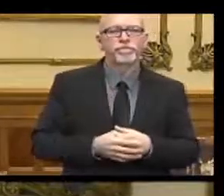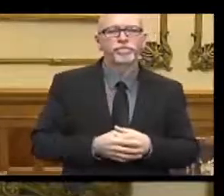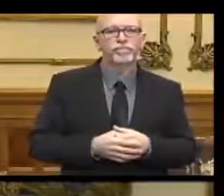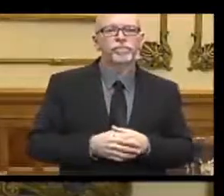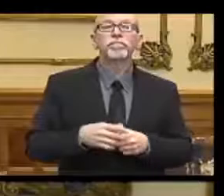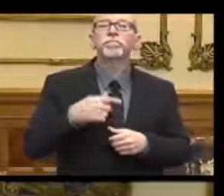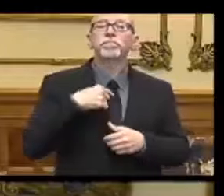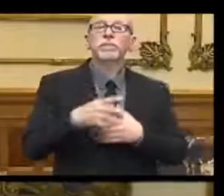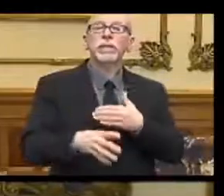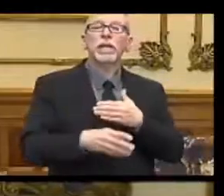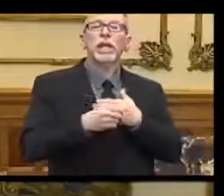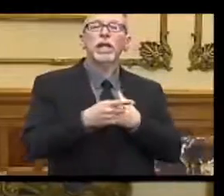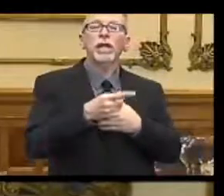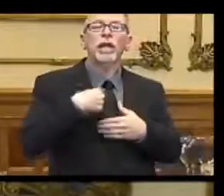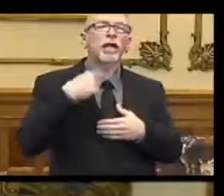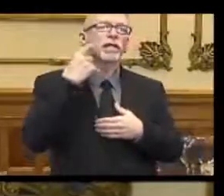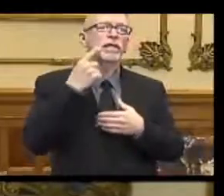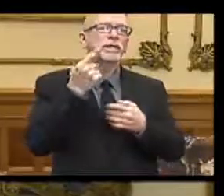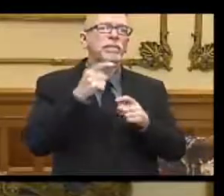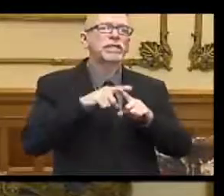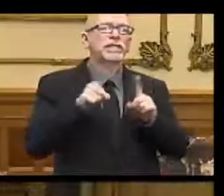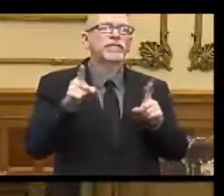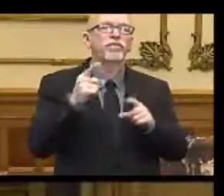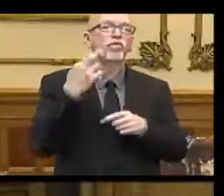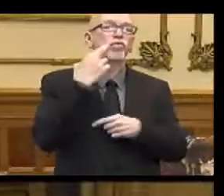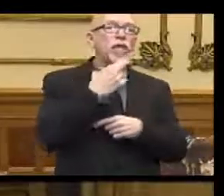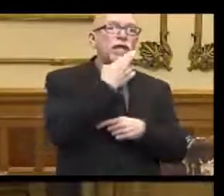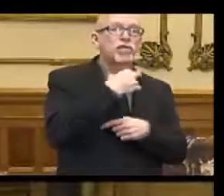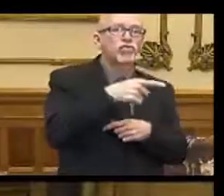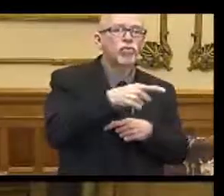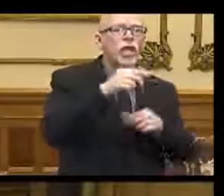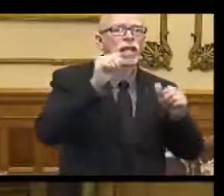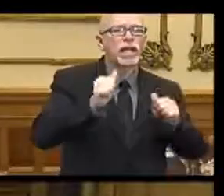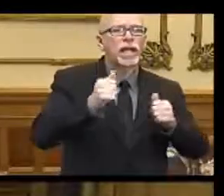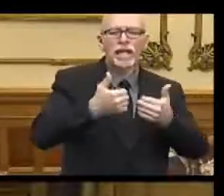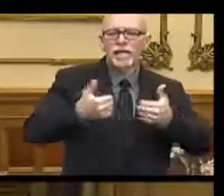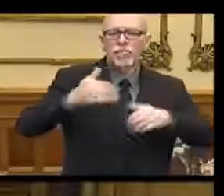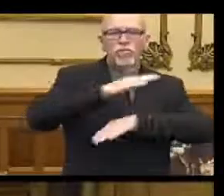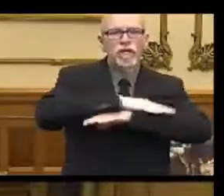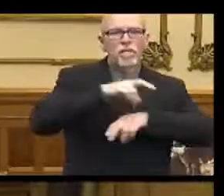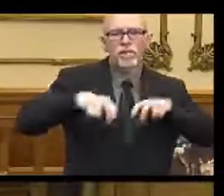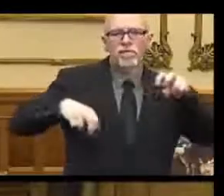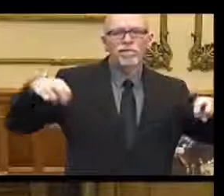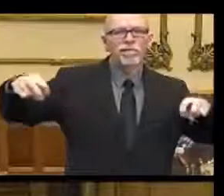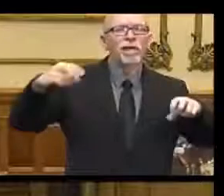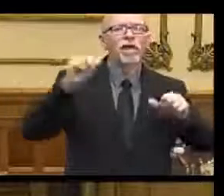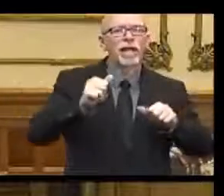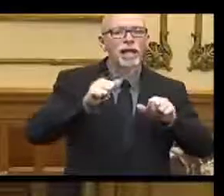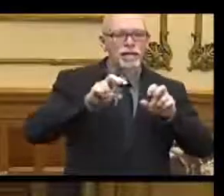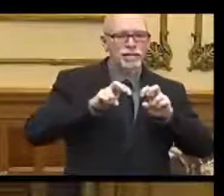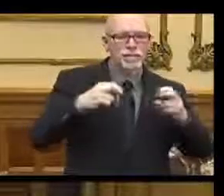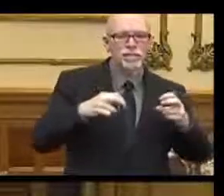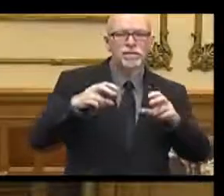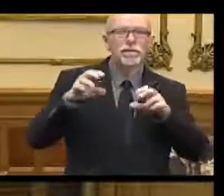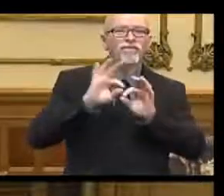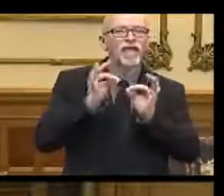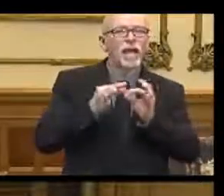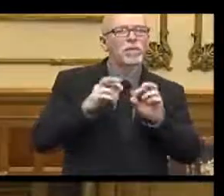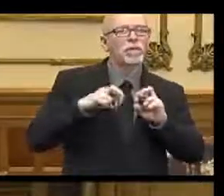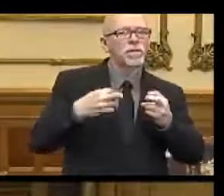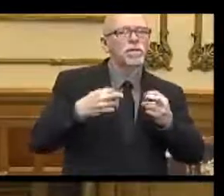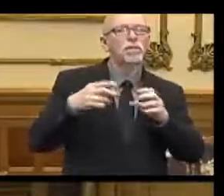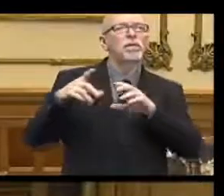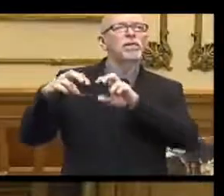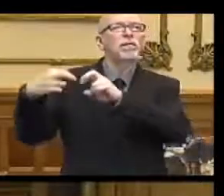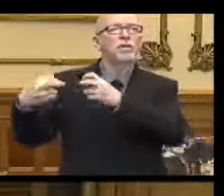to that, Eric, is I think there's a little bit of difference with a restaurant that can separate their tables and have individuals sit down as a family a lot of